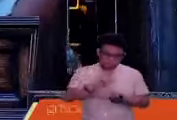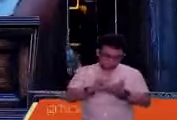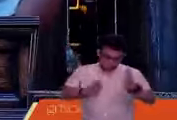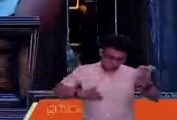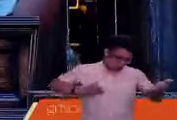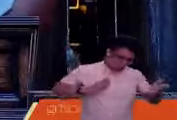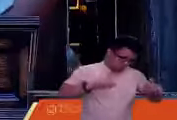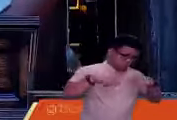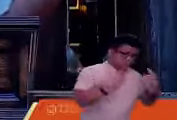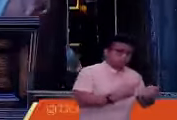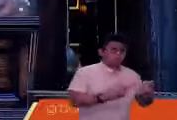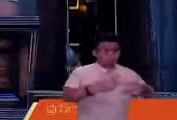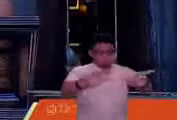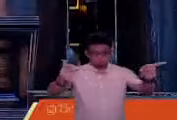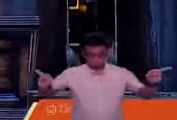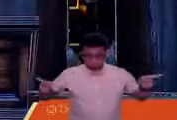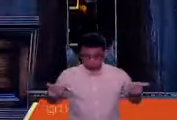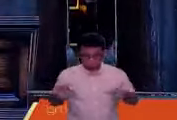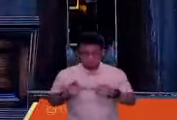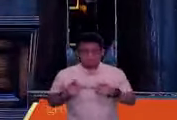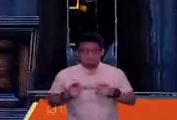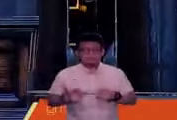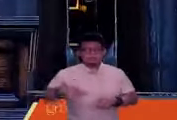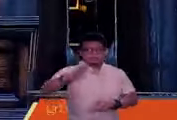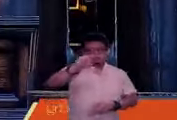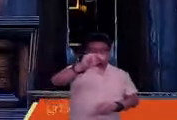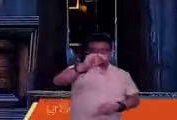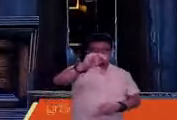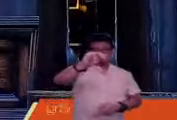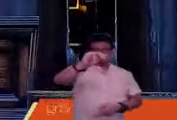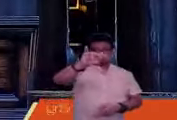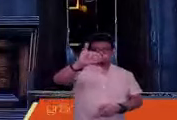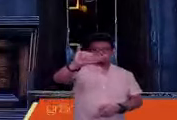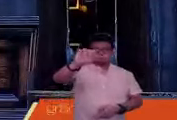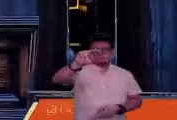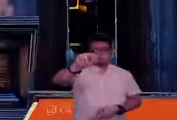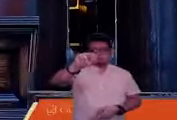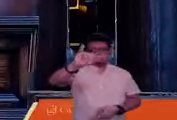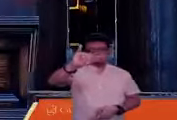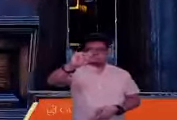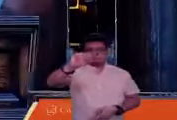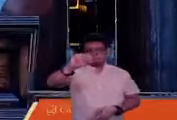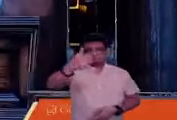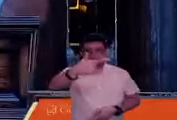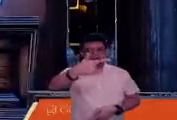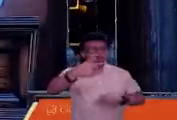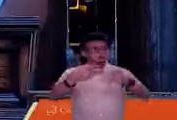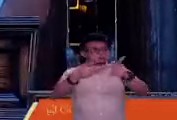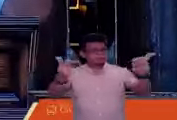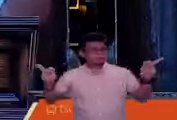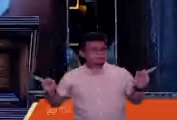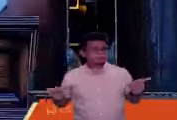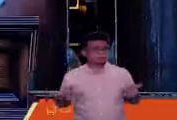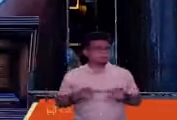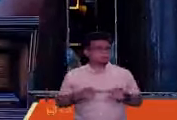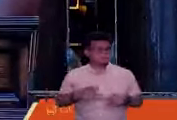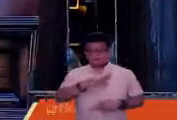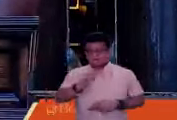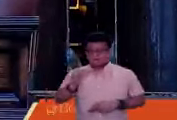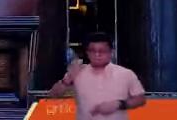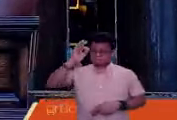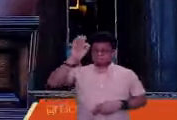mga Americans and they are guarding the uranium mines. Now, this particular brother